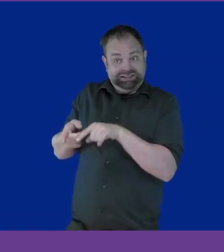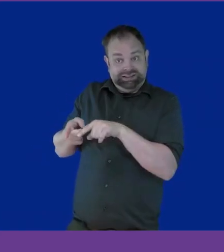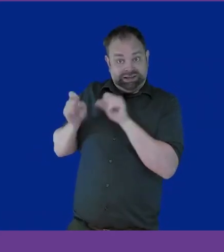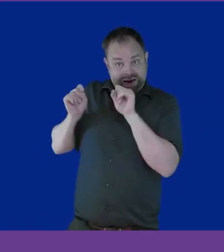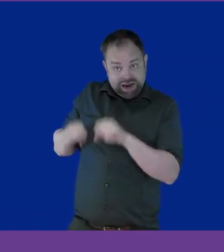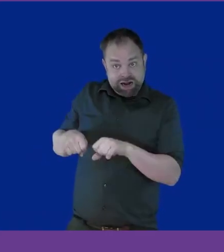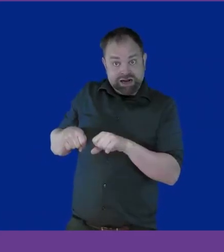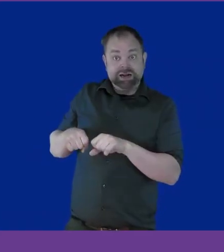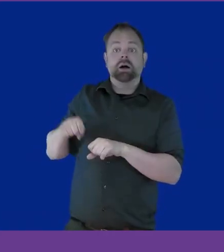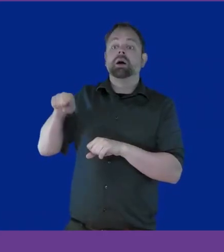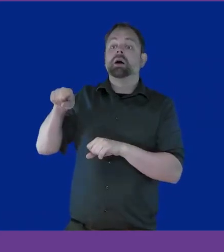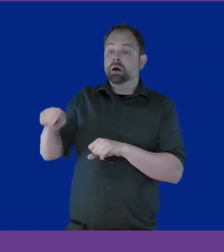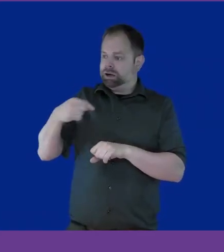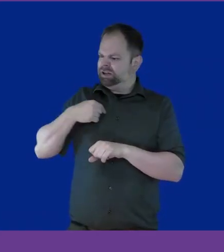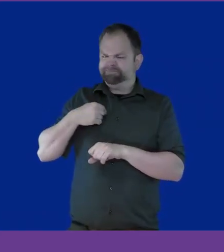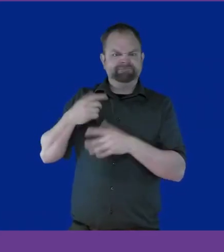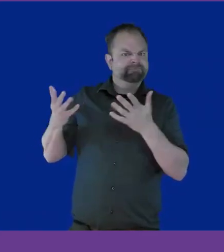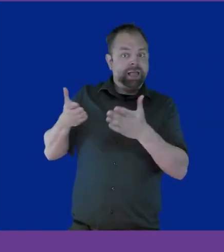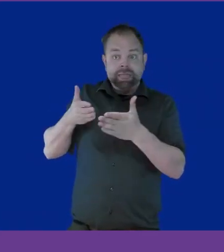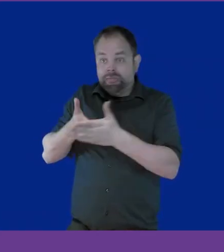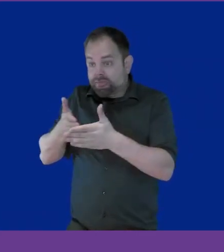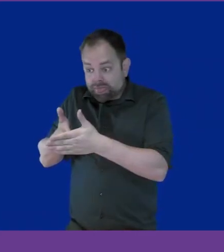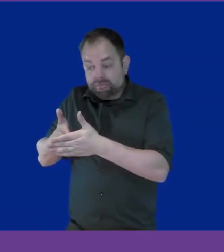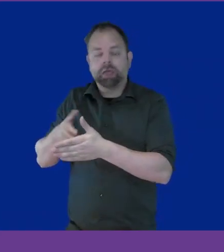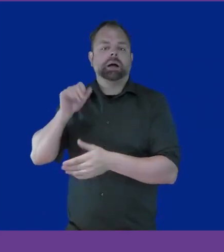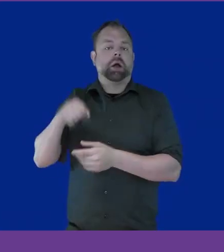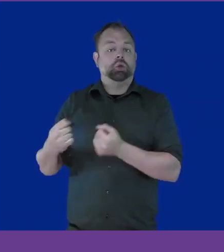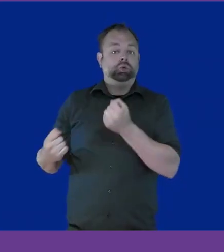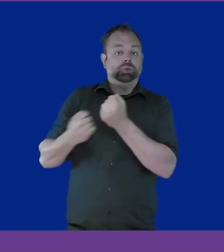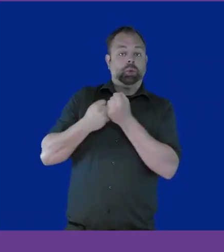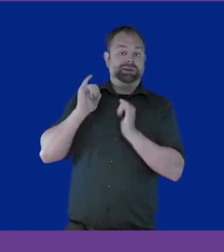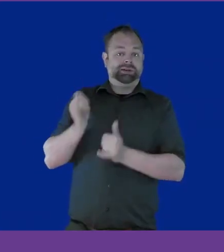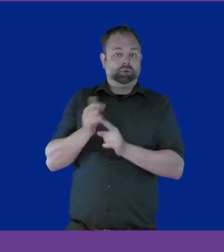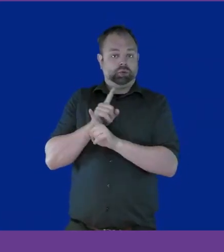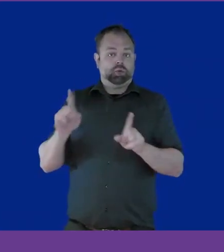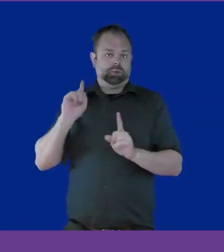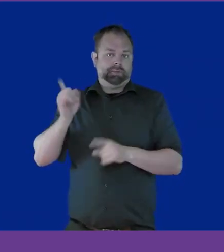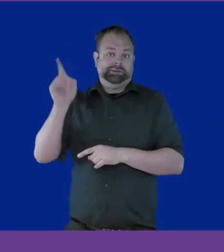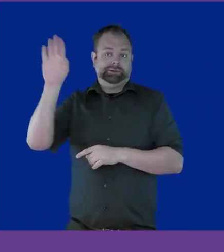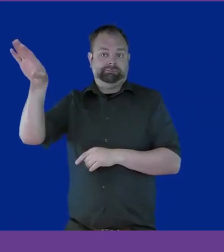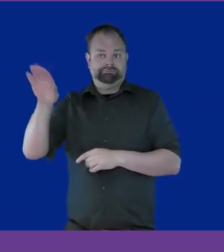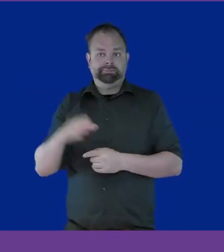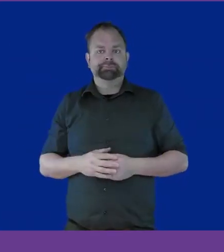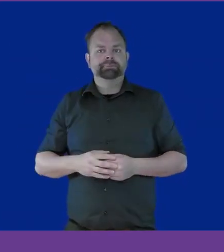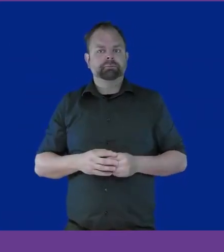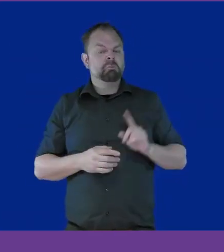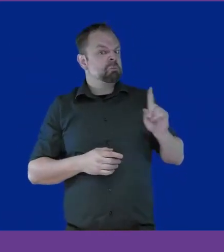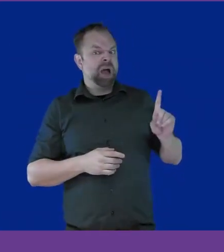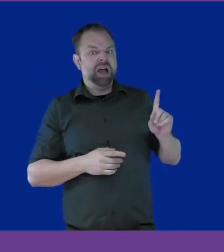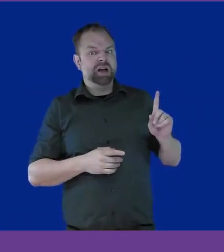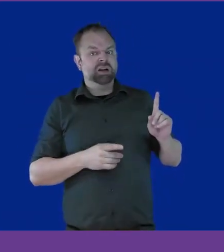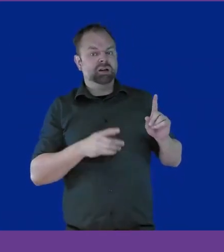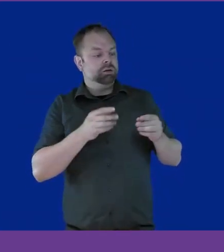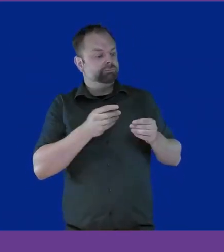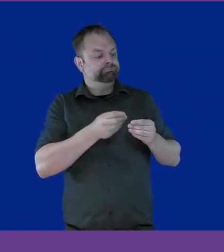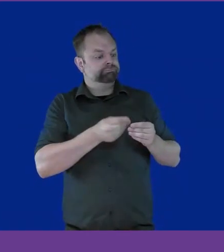nothing specifically on the issuing process. I'm not sure I understand what you mean by the issuing PSP that issues the payment. Yes,